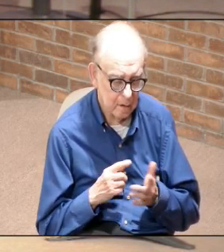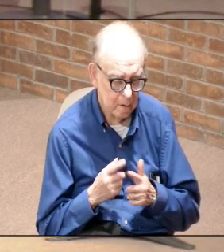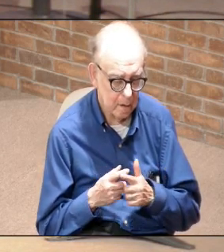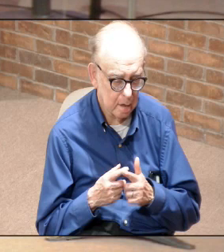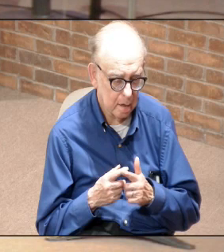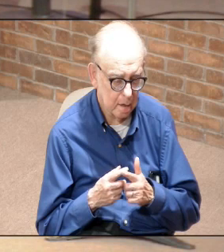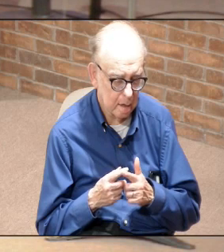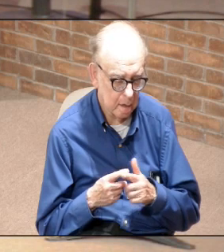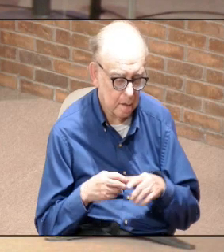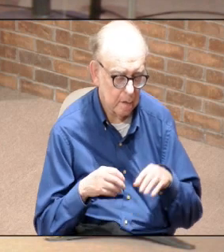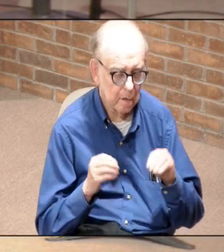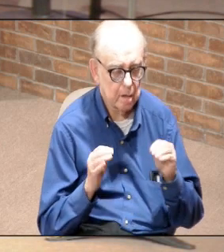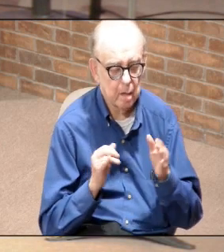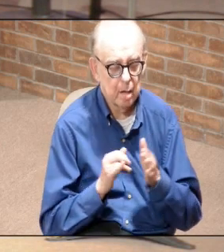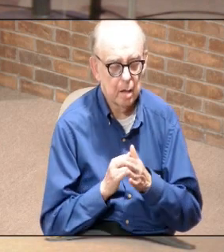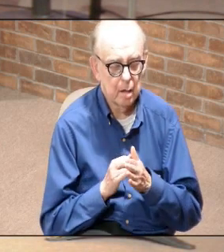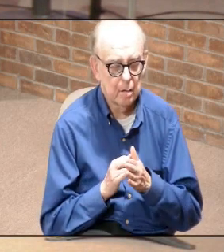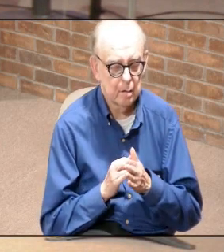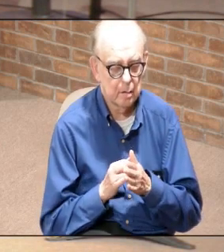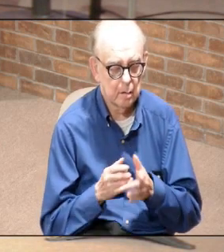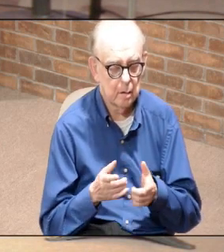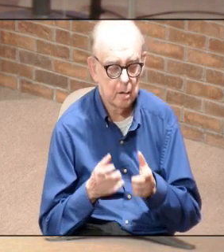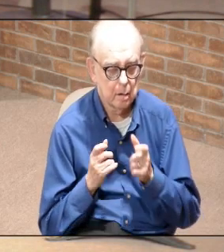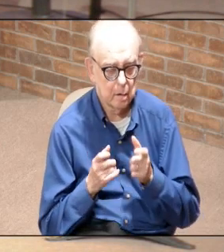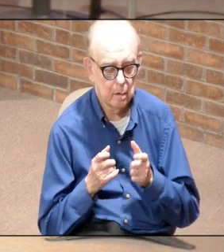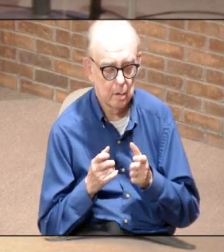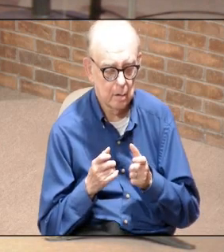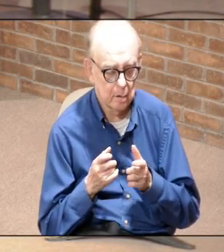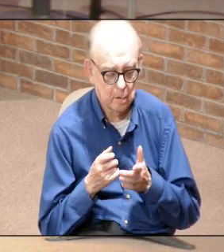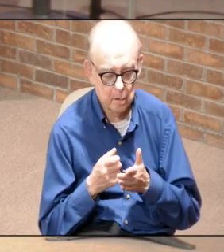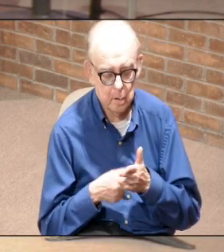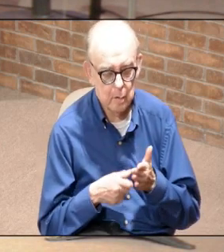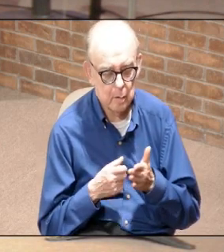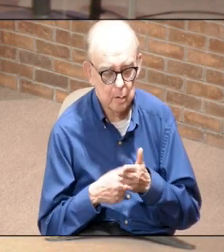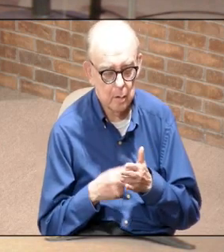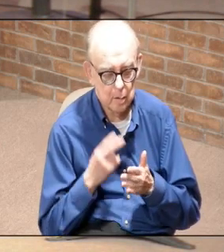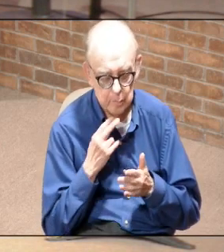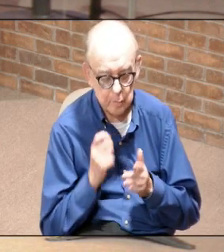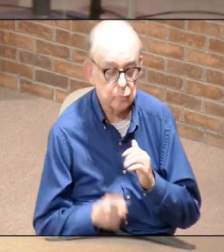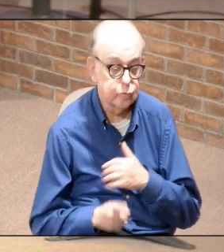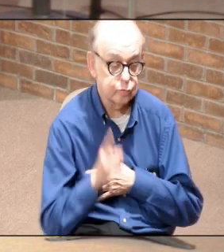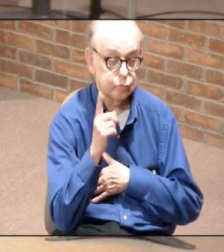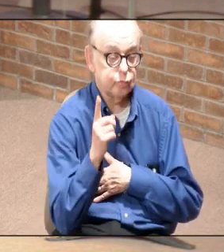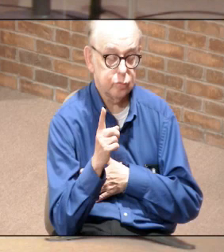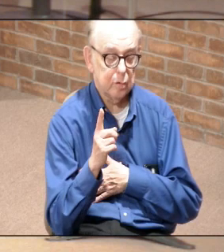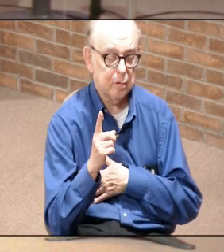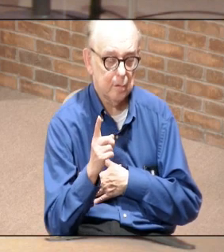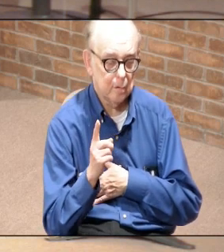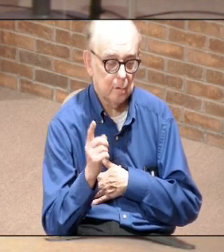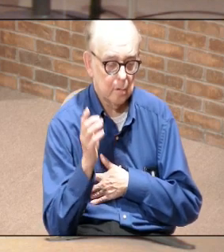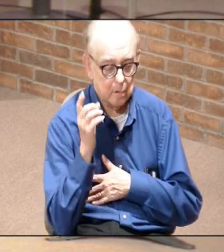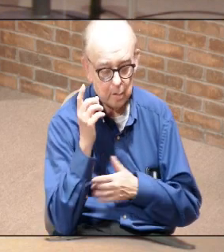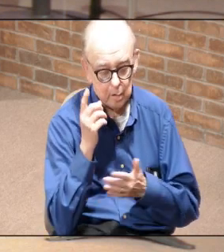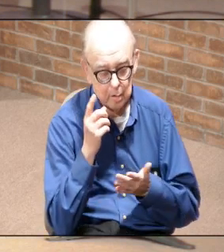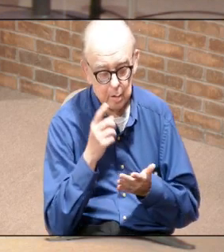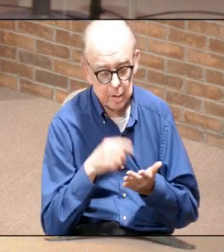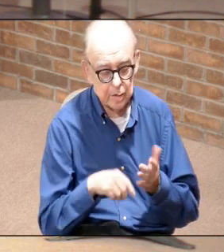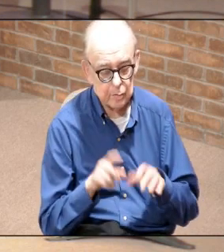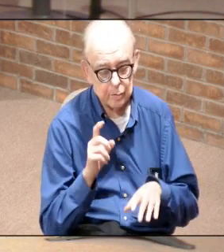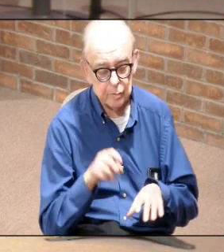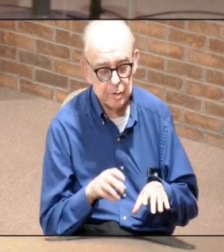then was selling it, and then all of a sudden the price of sugar went skyrocketing. And guess what you